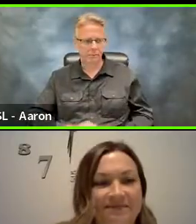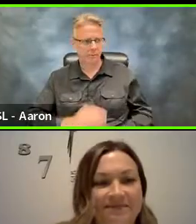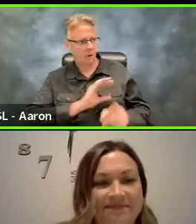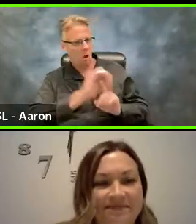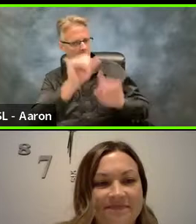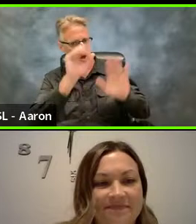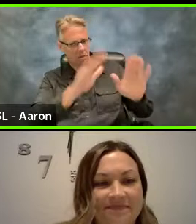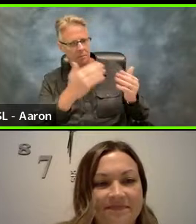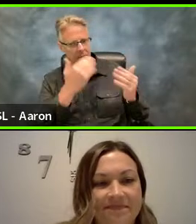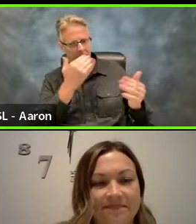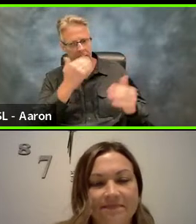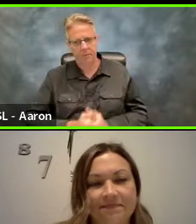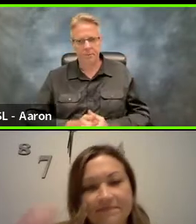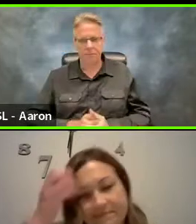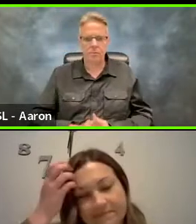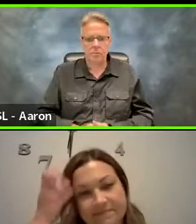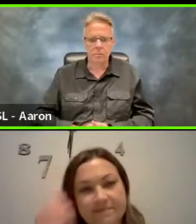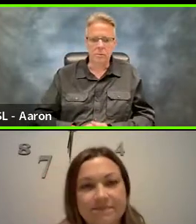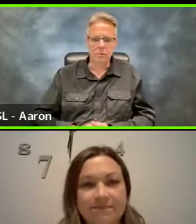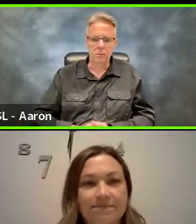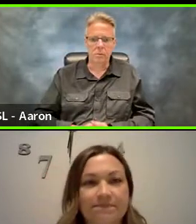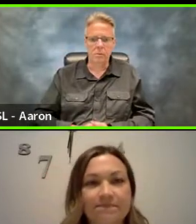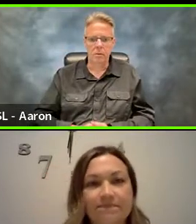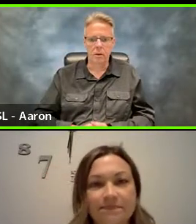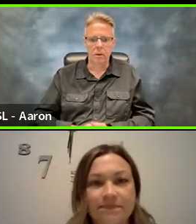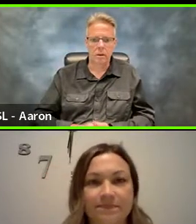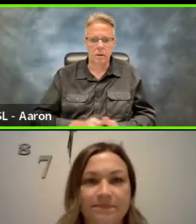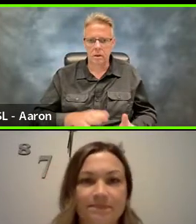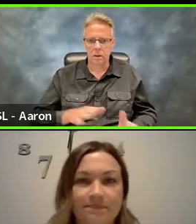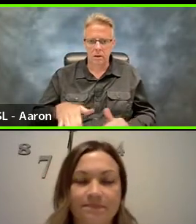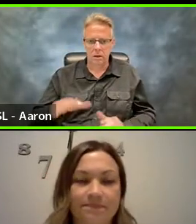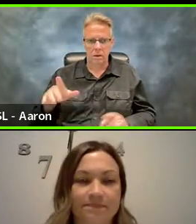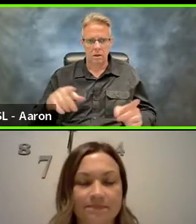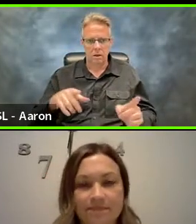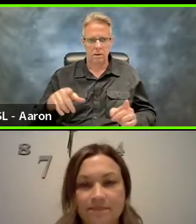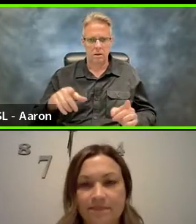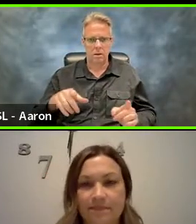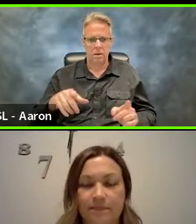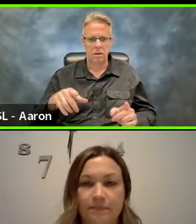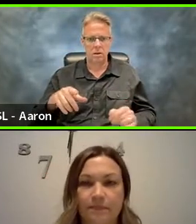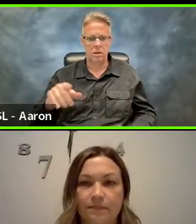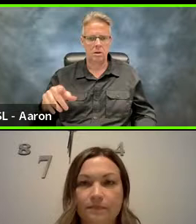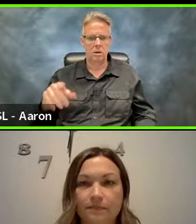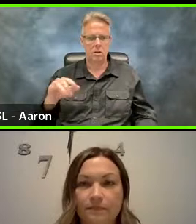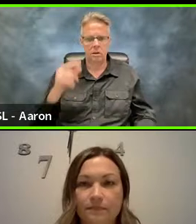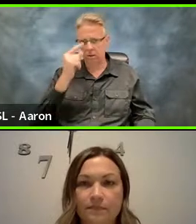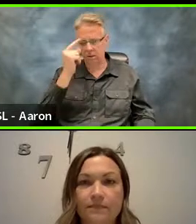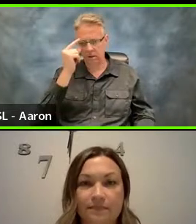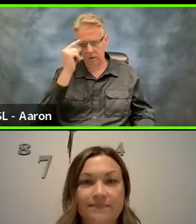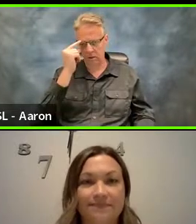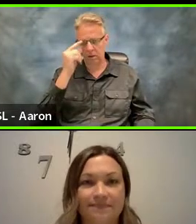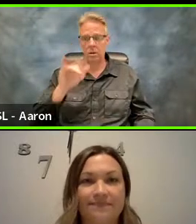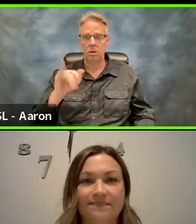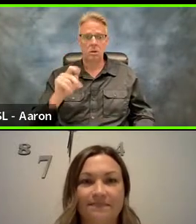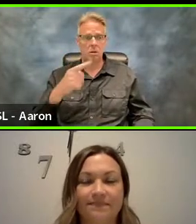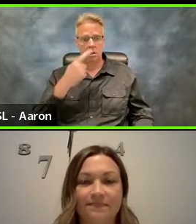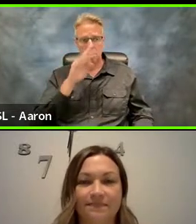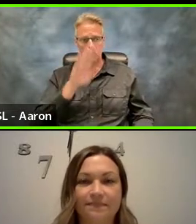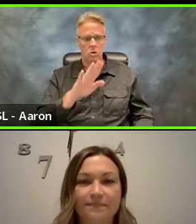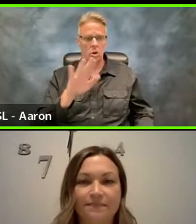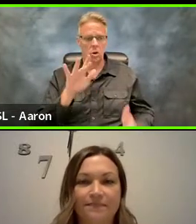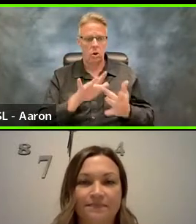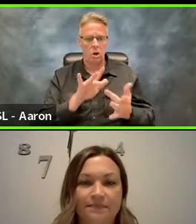Jake. Jake, maybe real quickly, Jake, maybe you could put your contact information in. Well,